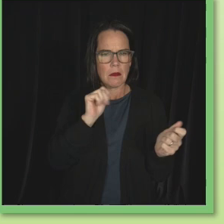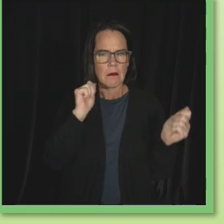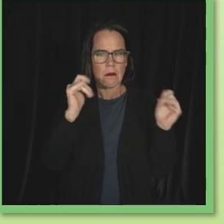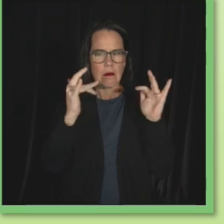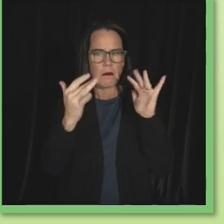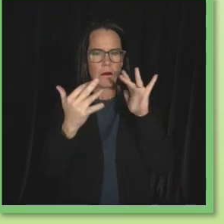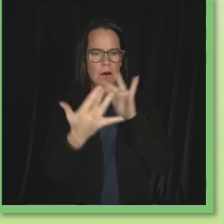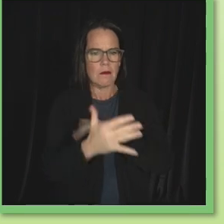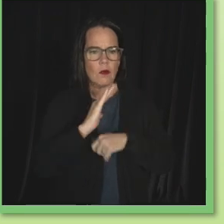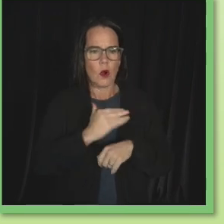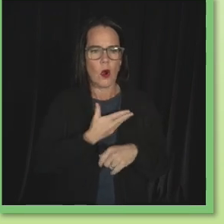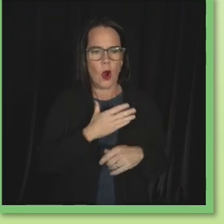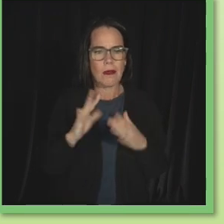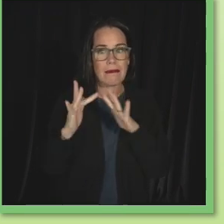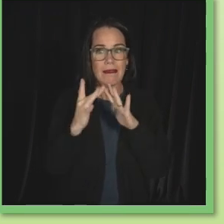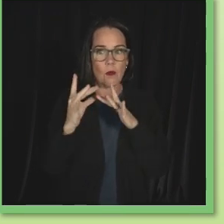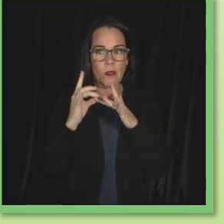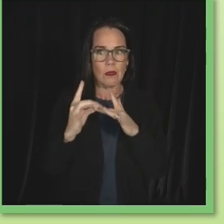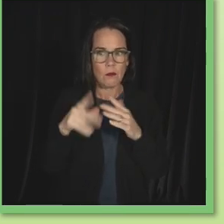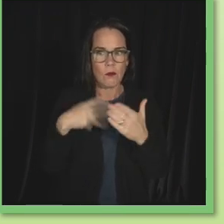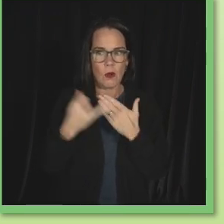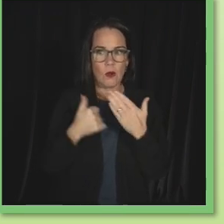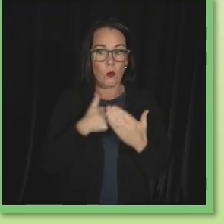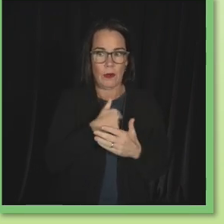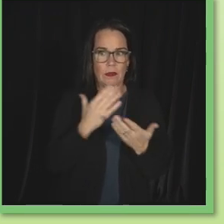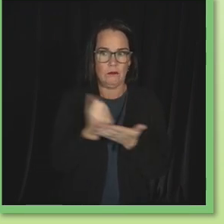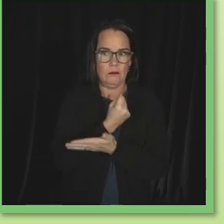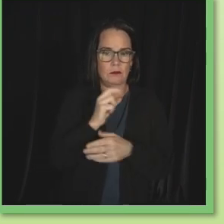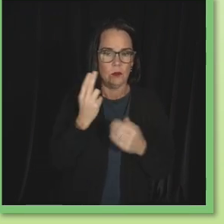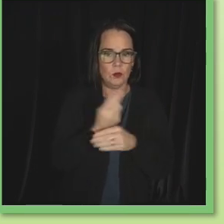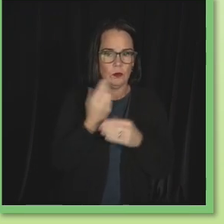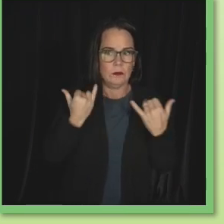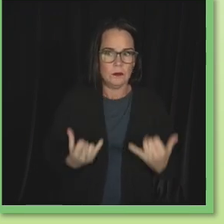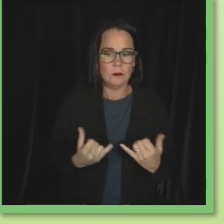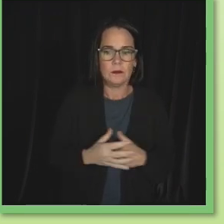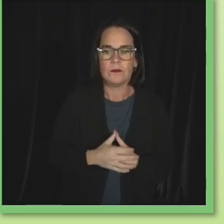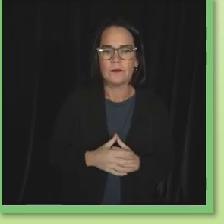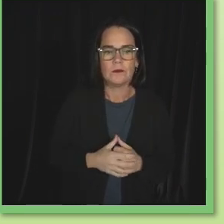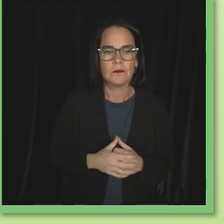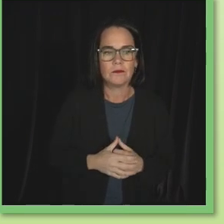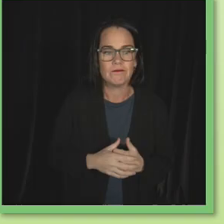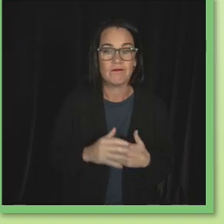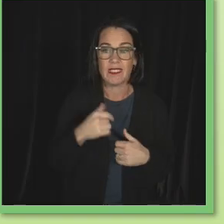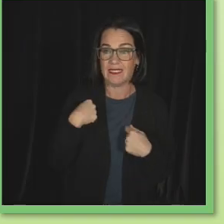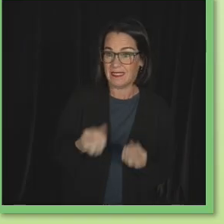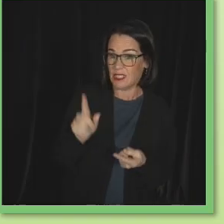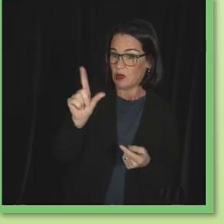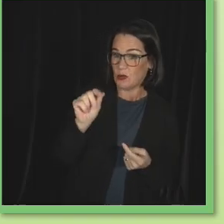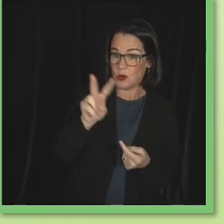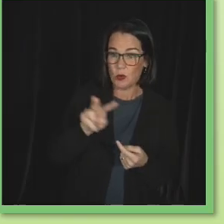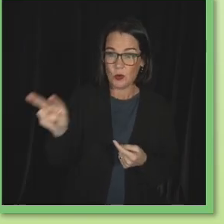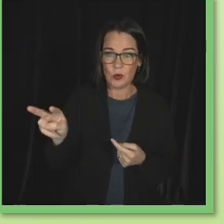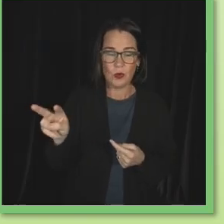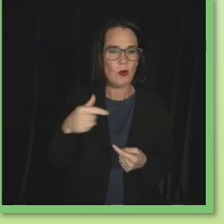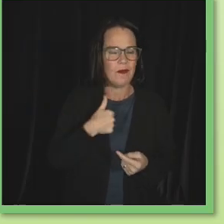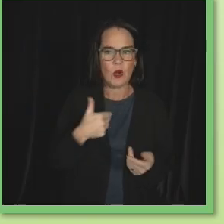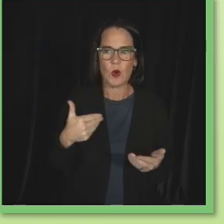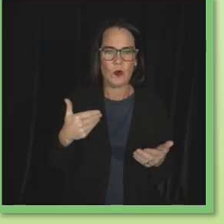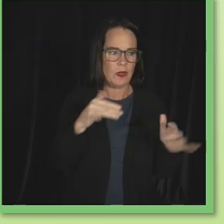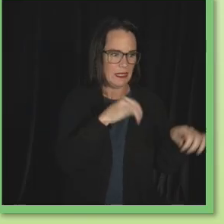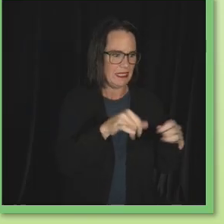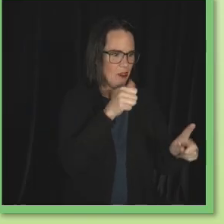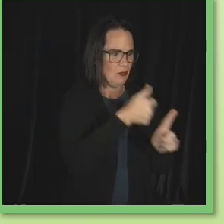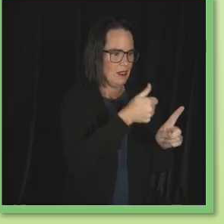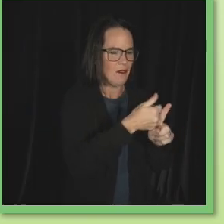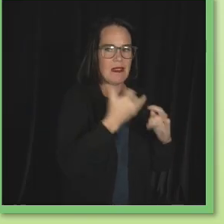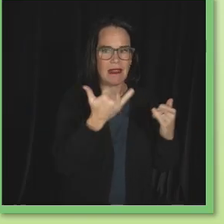now. And since 2022, the status quo is being challenged by proposing to absorb the